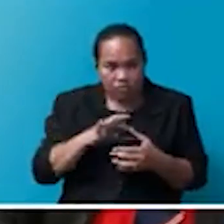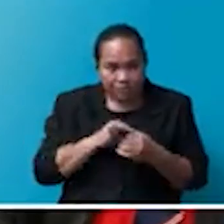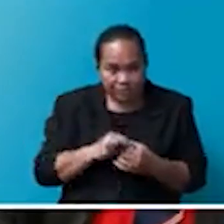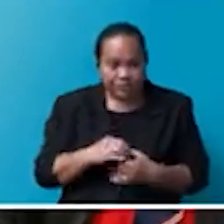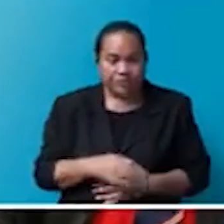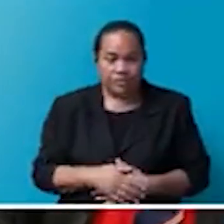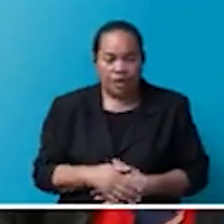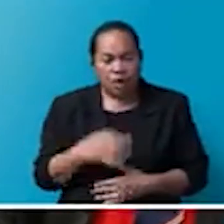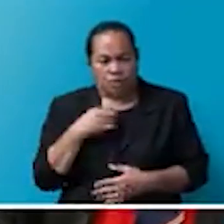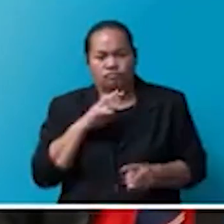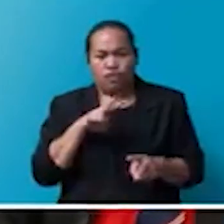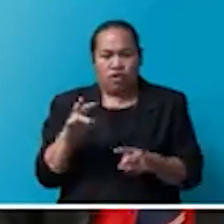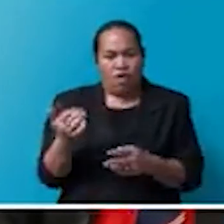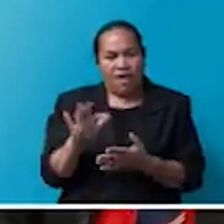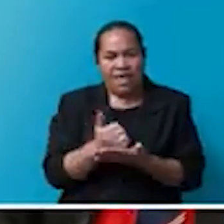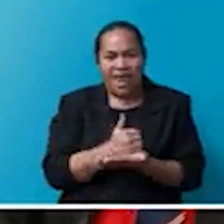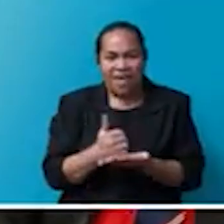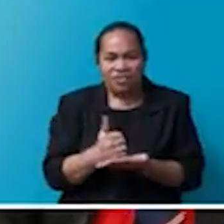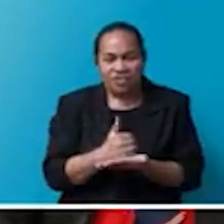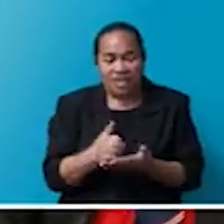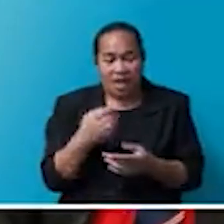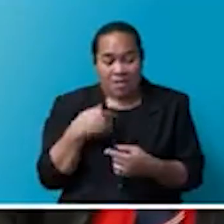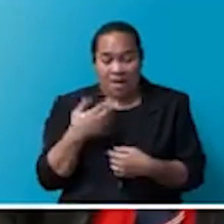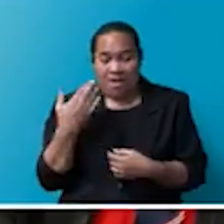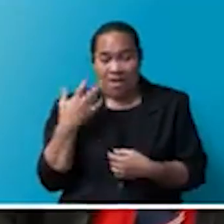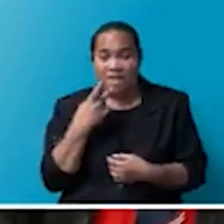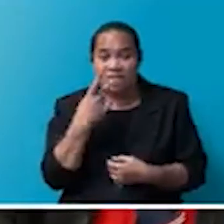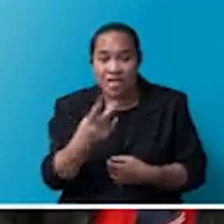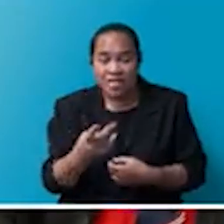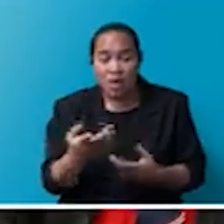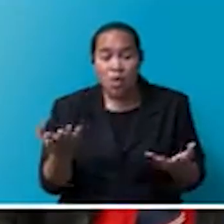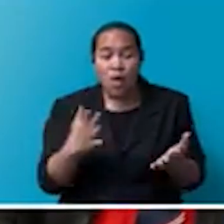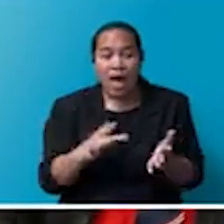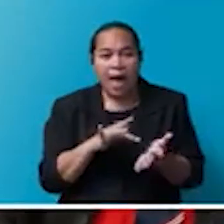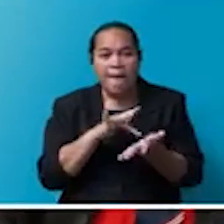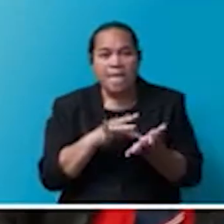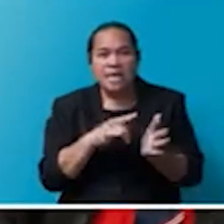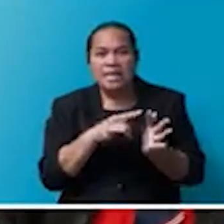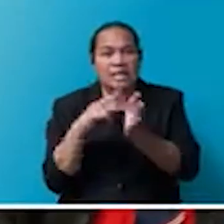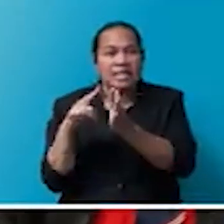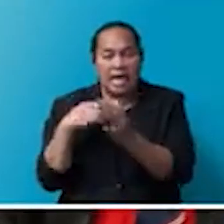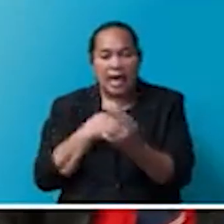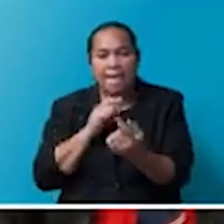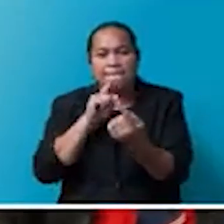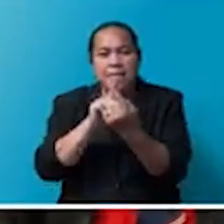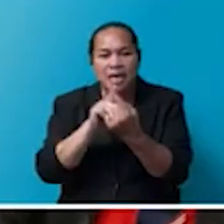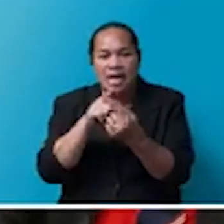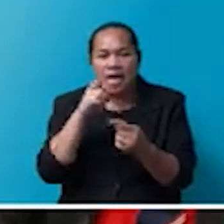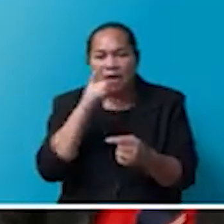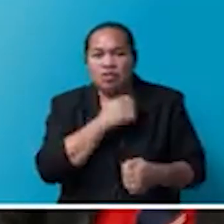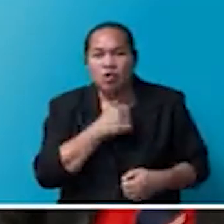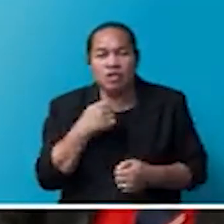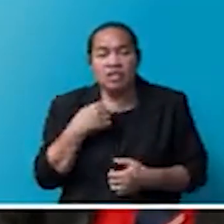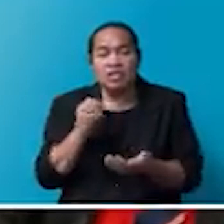We have seen this in action. During my recent visit to the Middle East, I met with our peacekeepers serving under